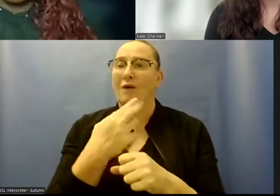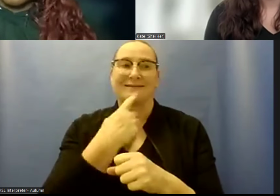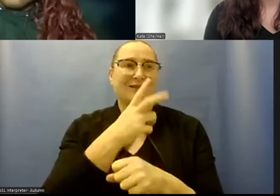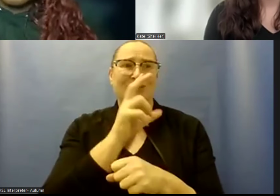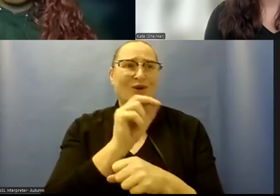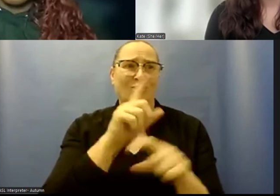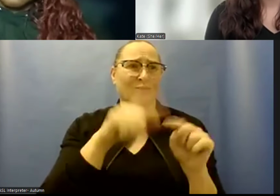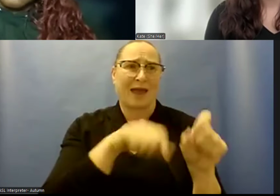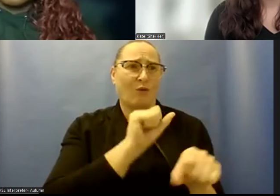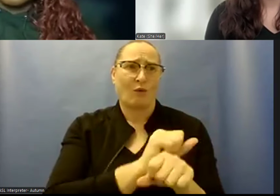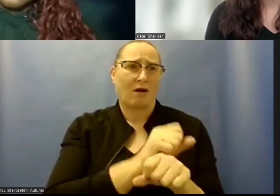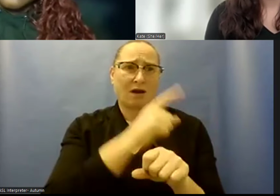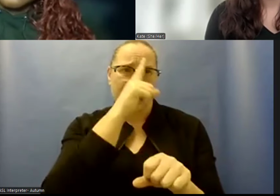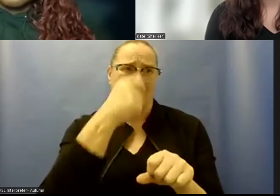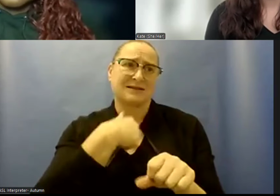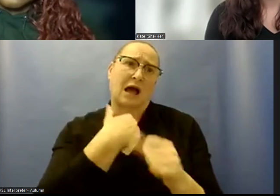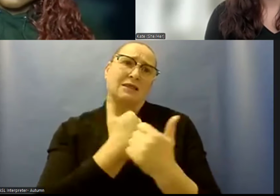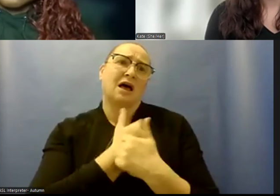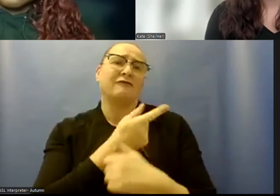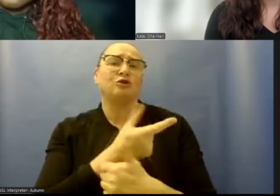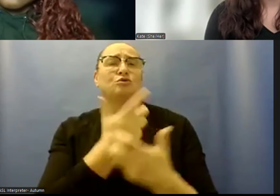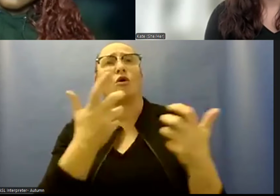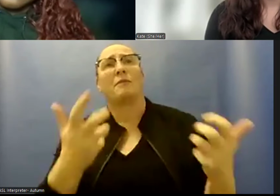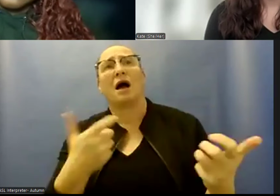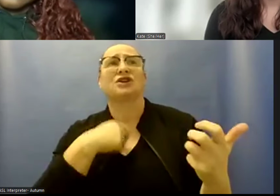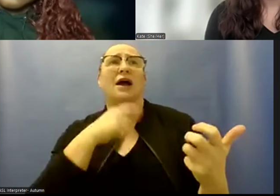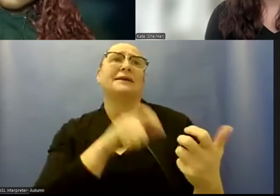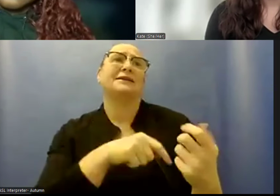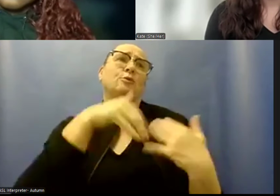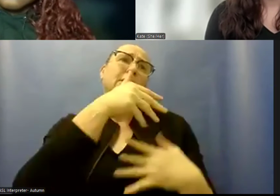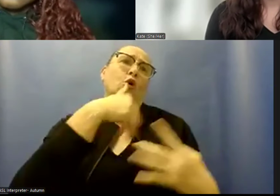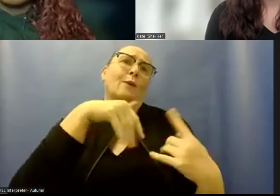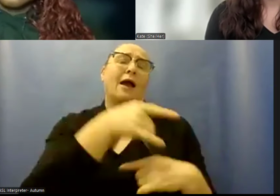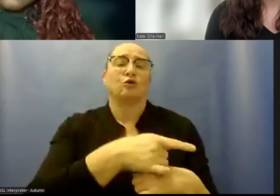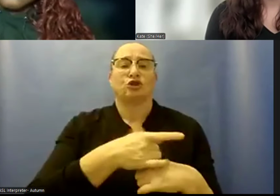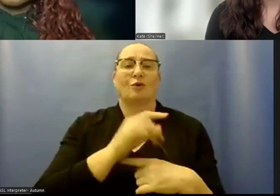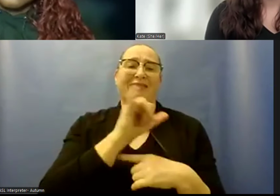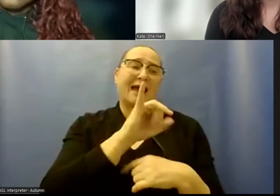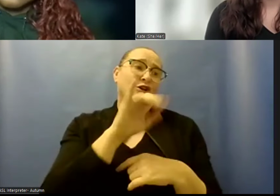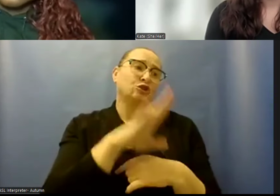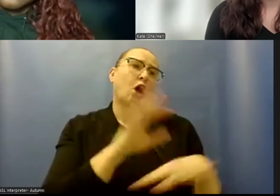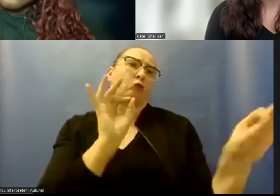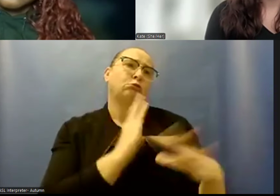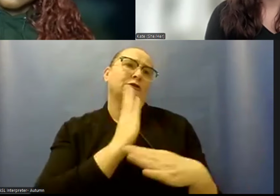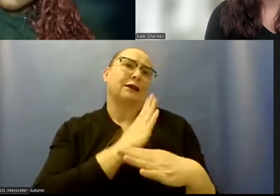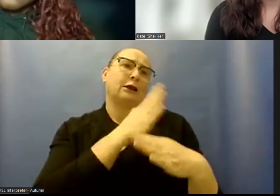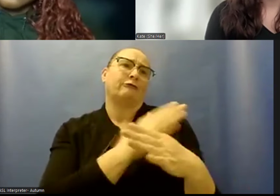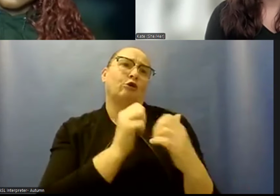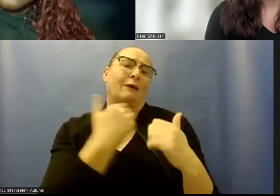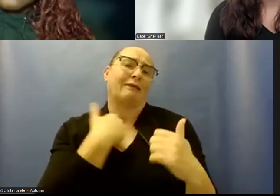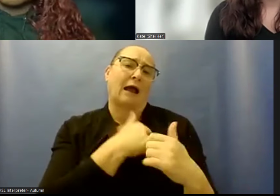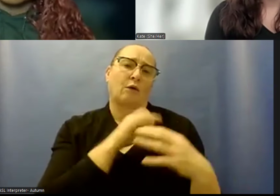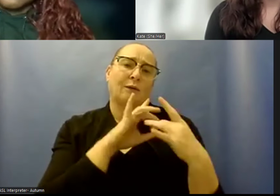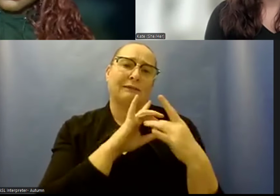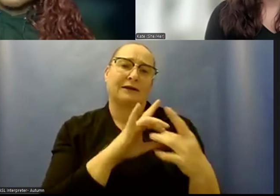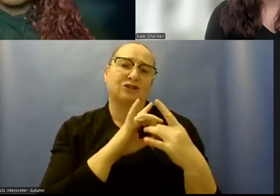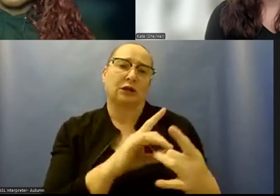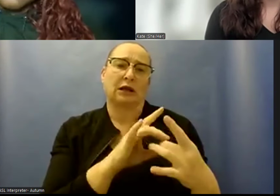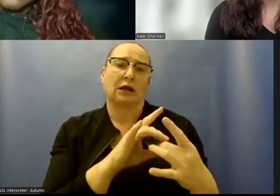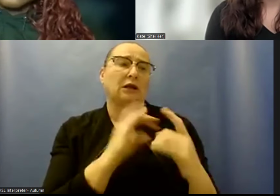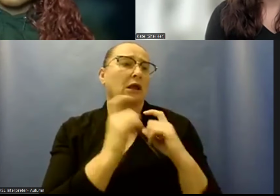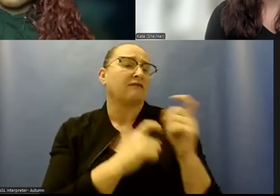can't work because I love you so much and I need to be around you. That job is interfering with our relationship, showering you with gifts.